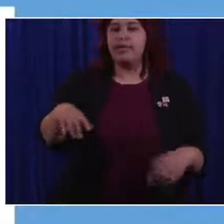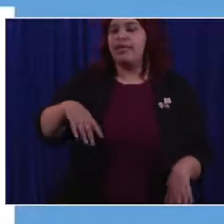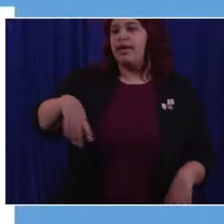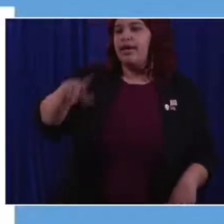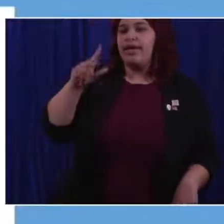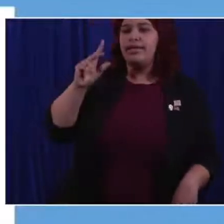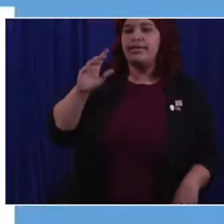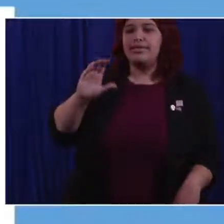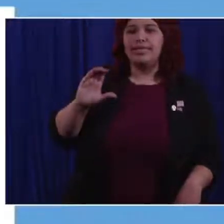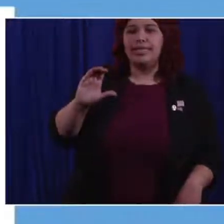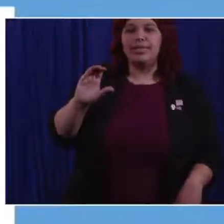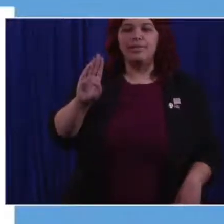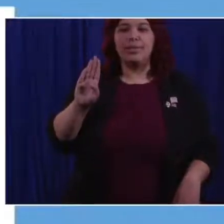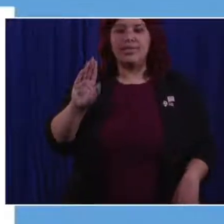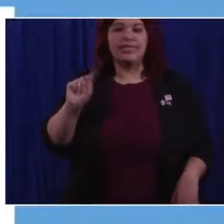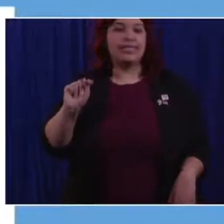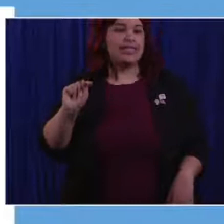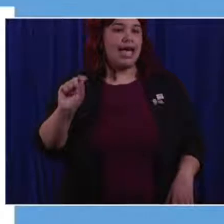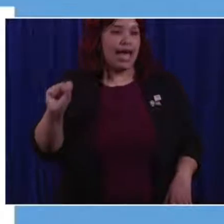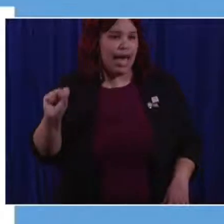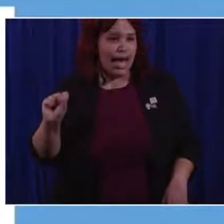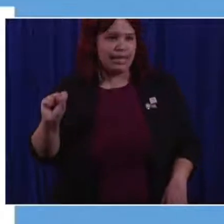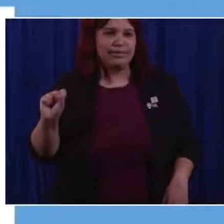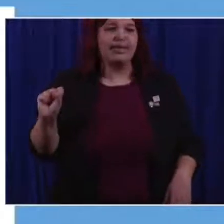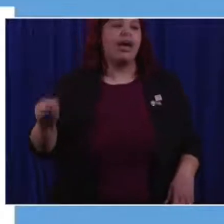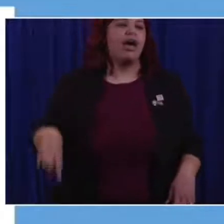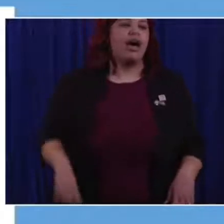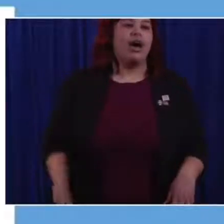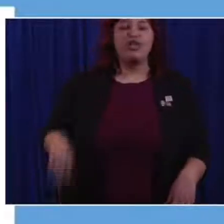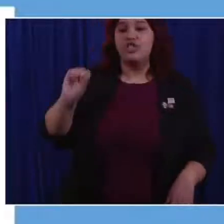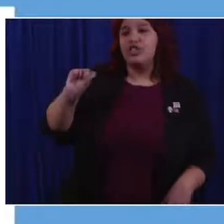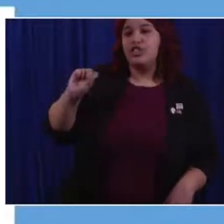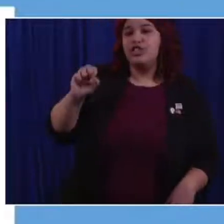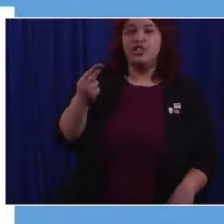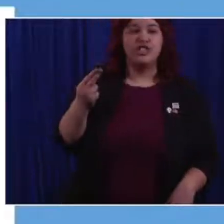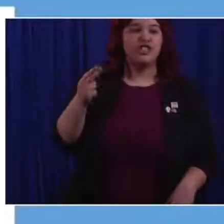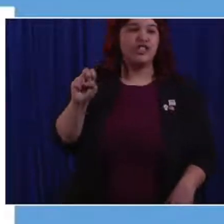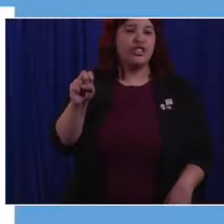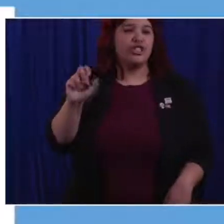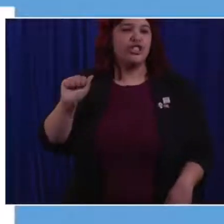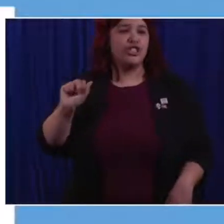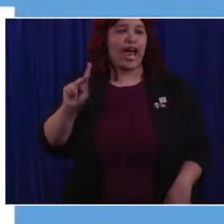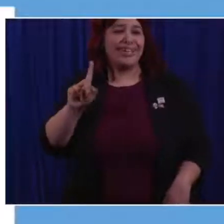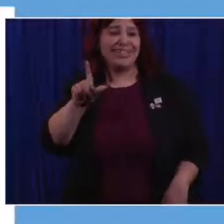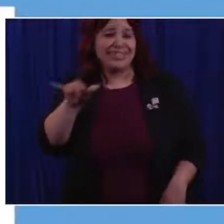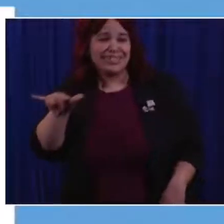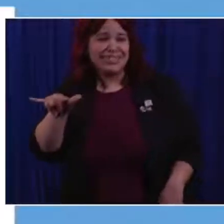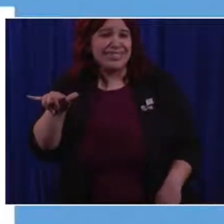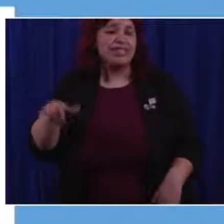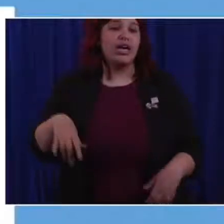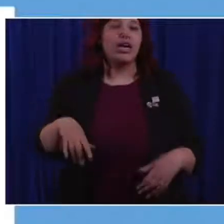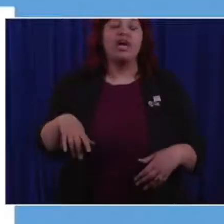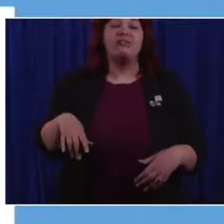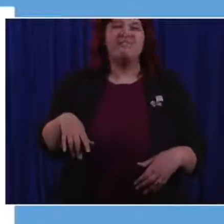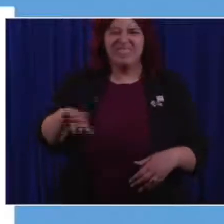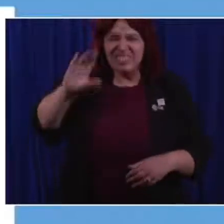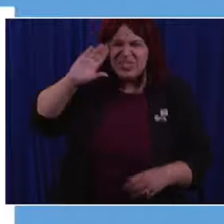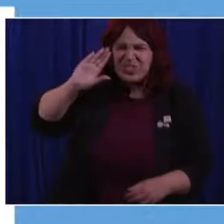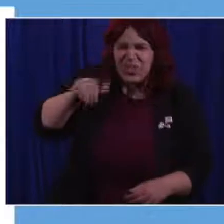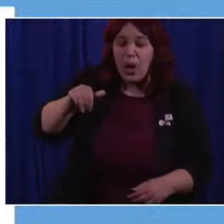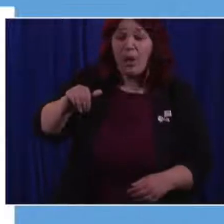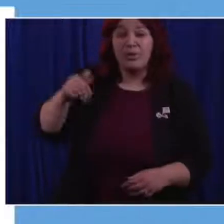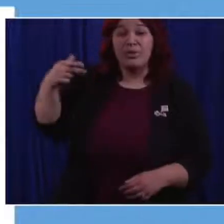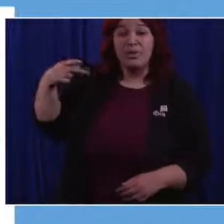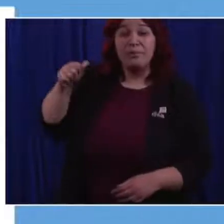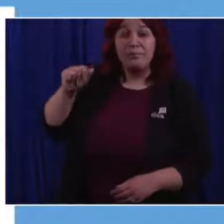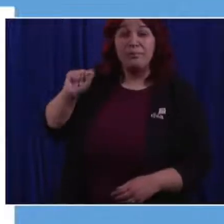center partnerships, and the Shakely Group and Encova Technologies. Pat T-Berry from the Ohio